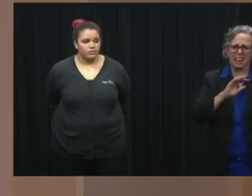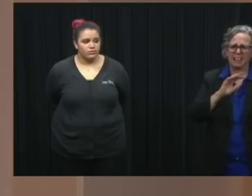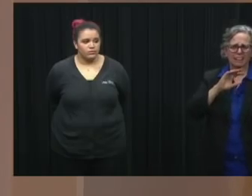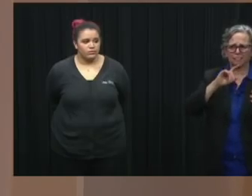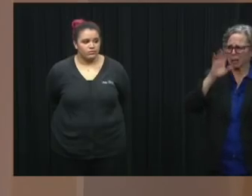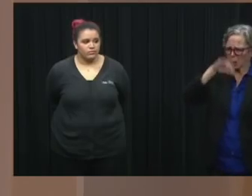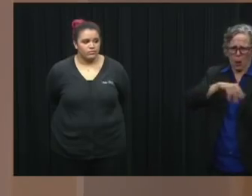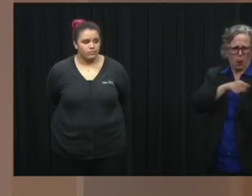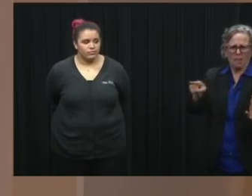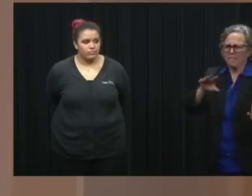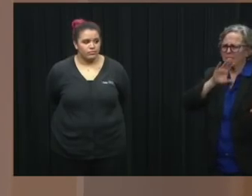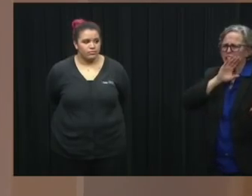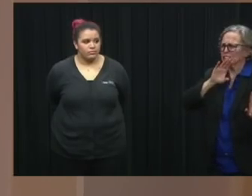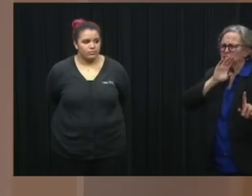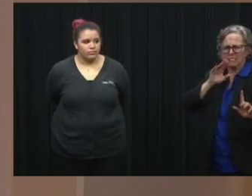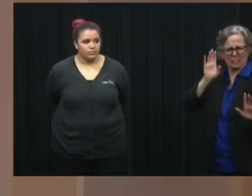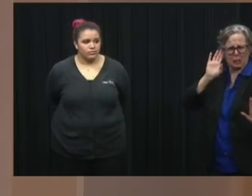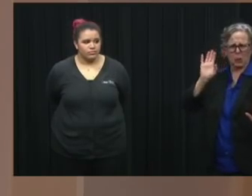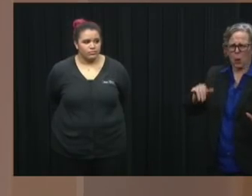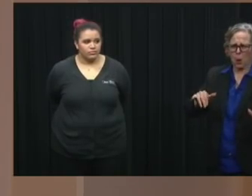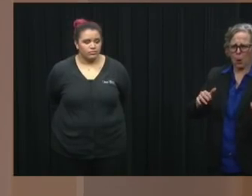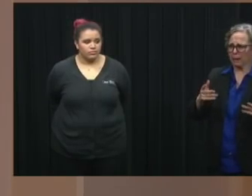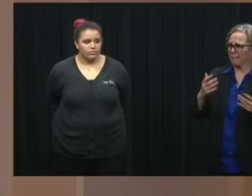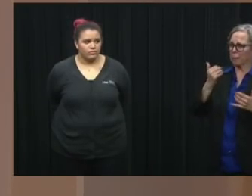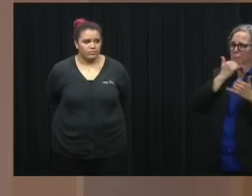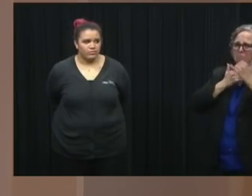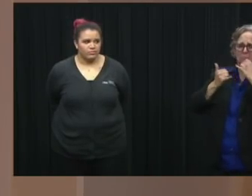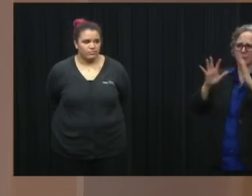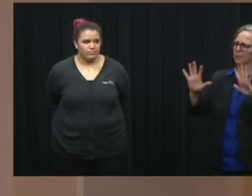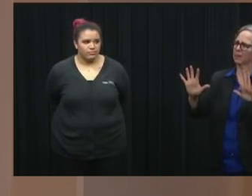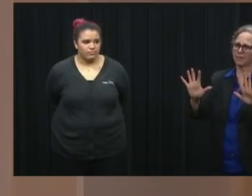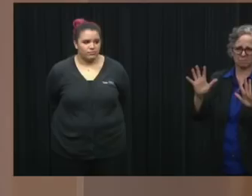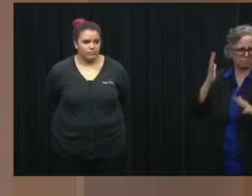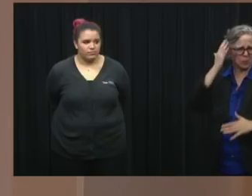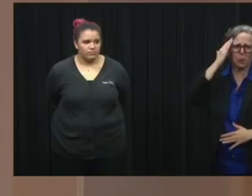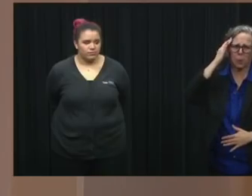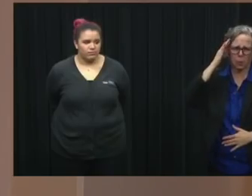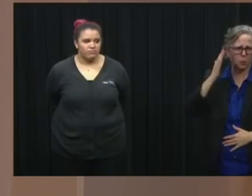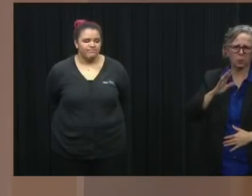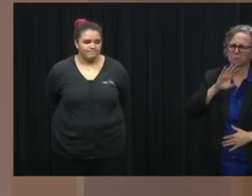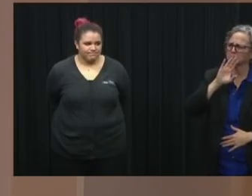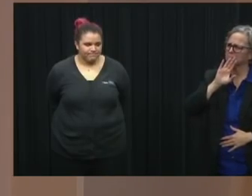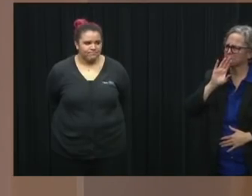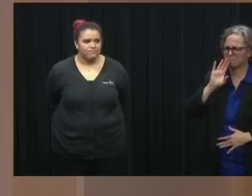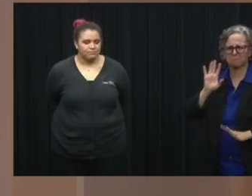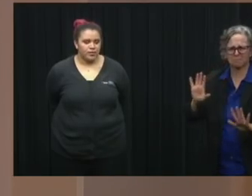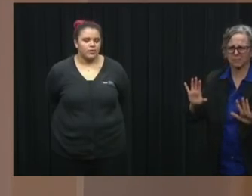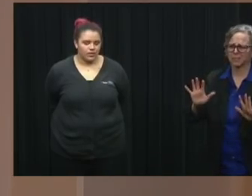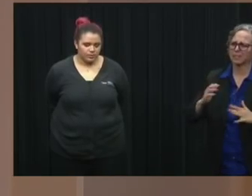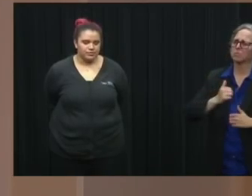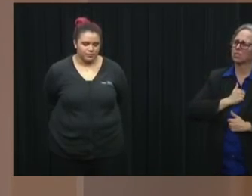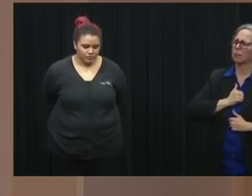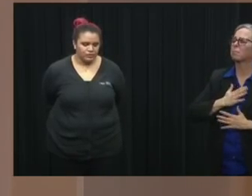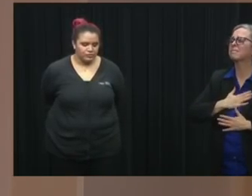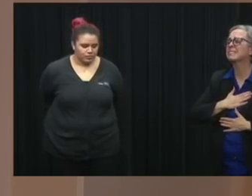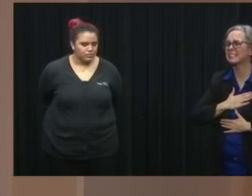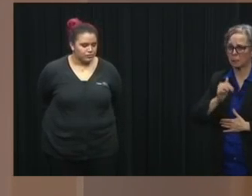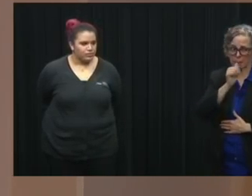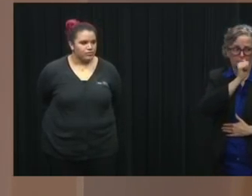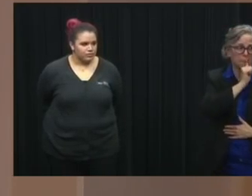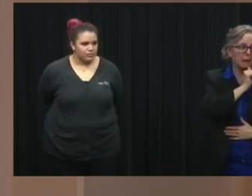any human error in that chain. But I ask for patience. This